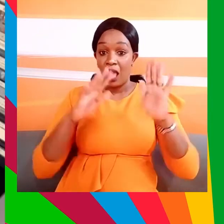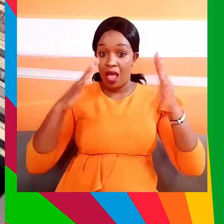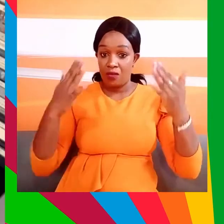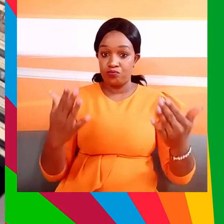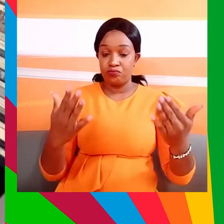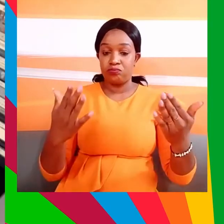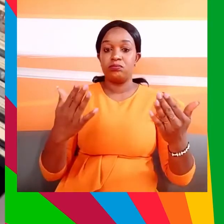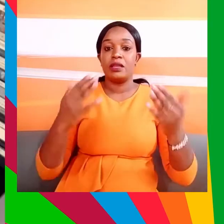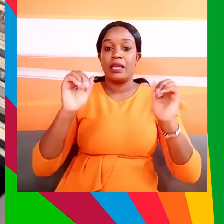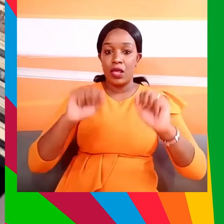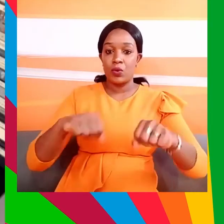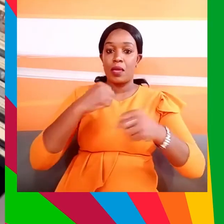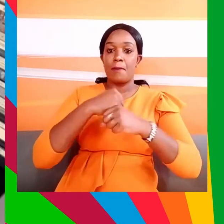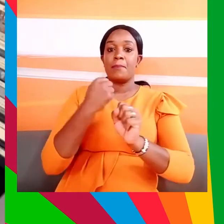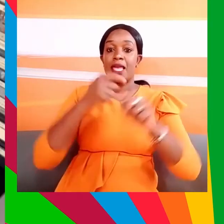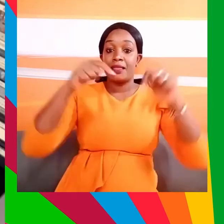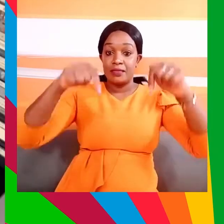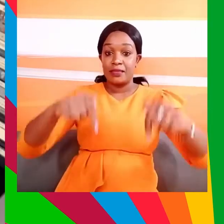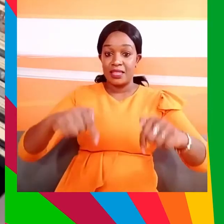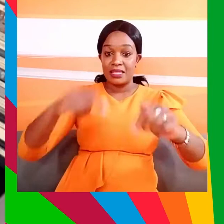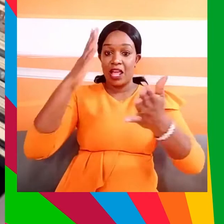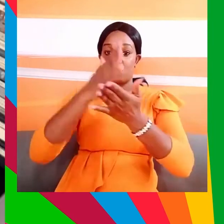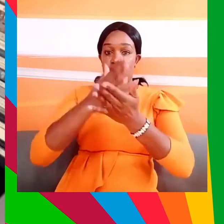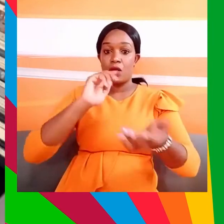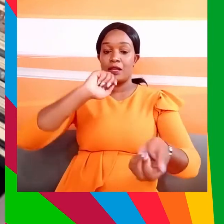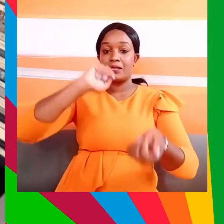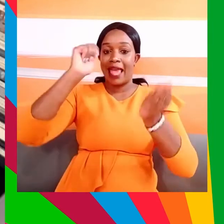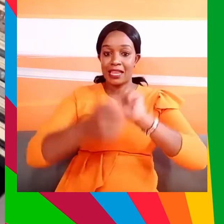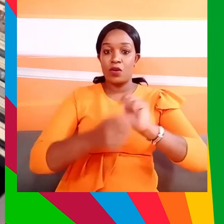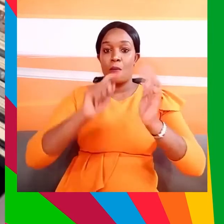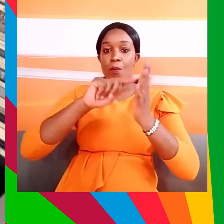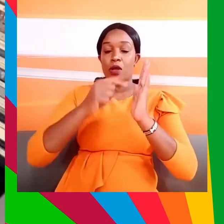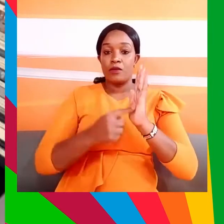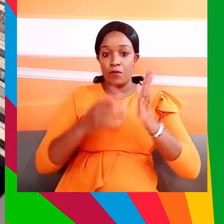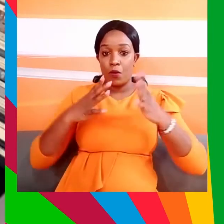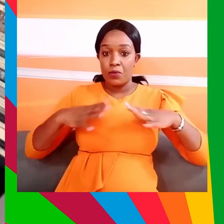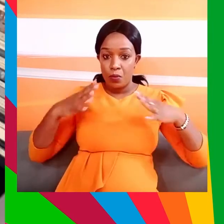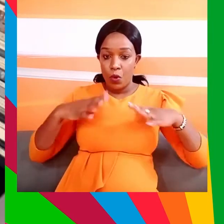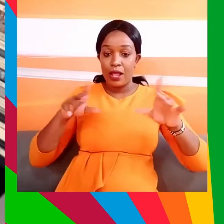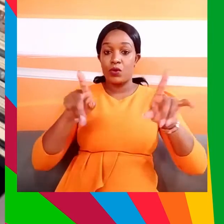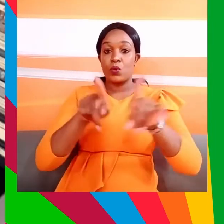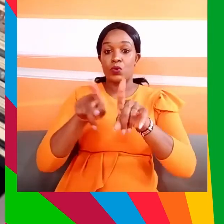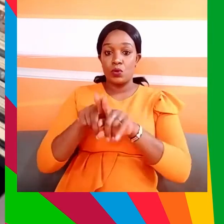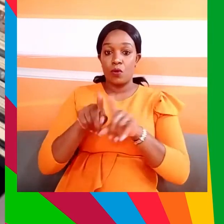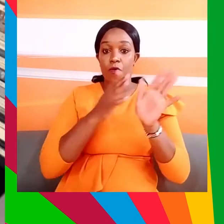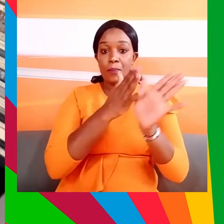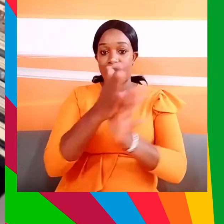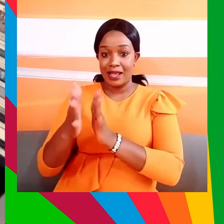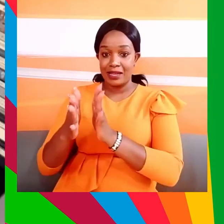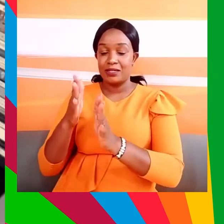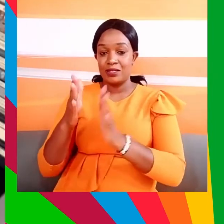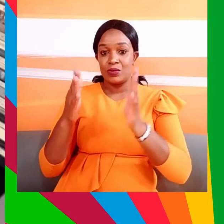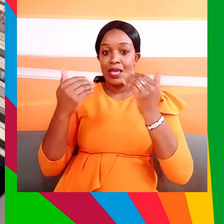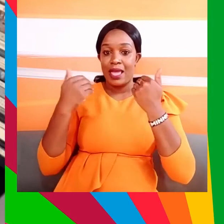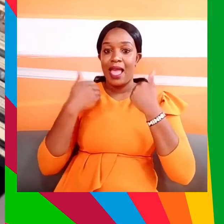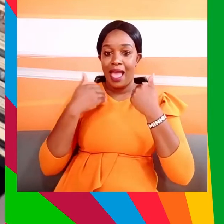a true turning point for people and for planet? Here to talk about it with us is lifelong campaigner and advocate, a